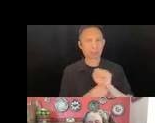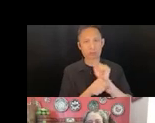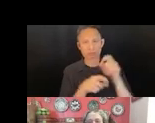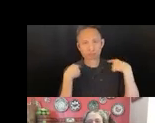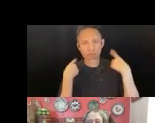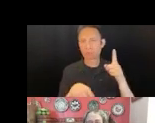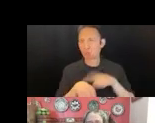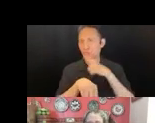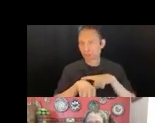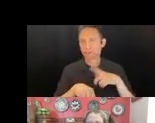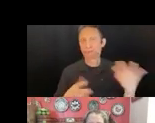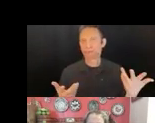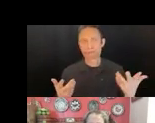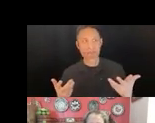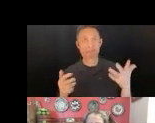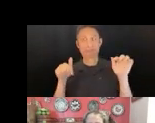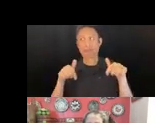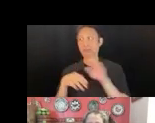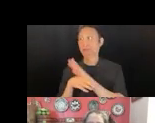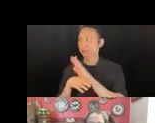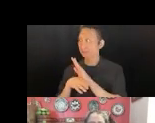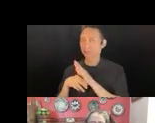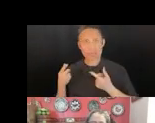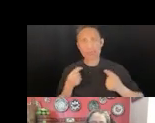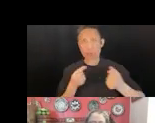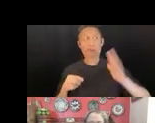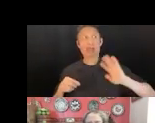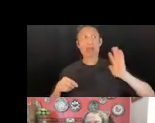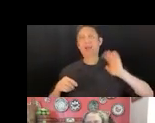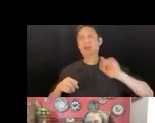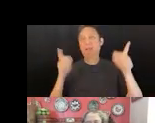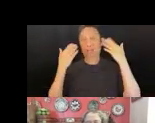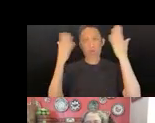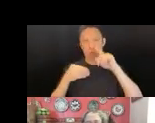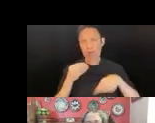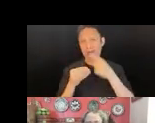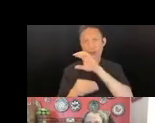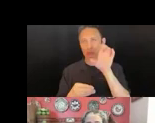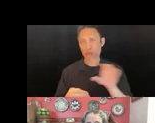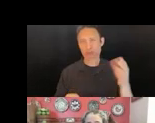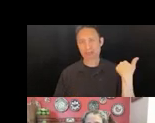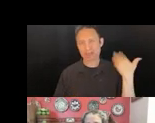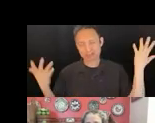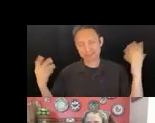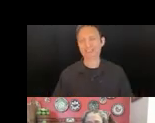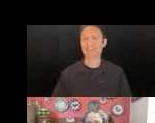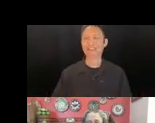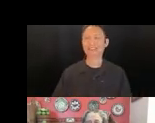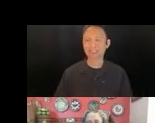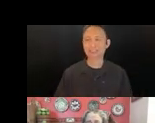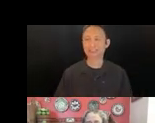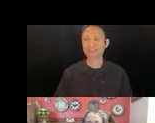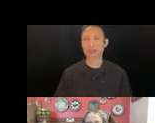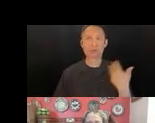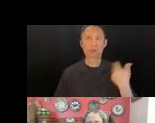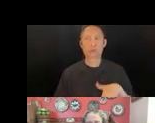we're basically doing right now, except I didn't know about Zoom. Anyway, it was quite a